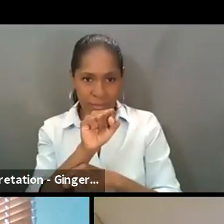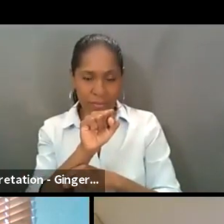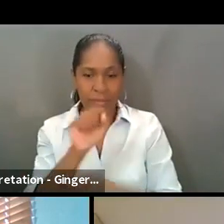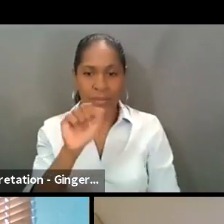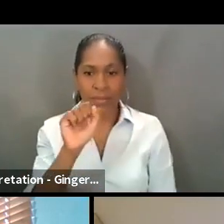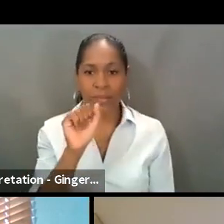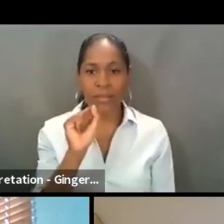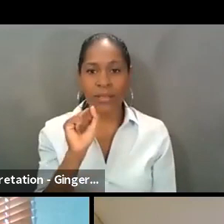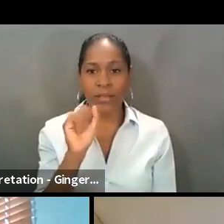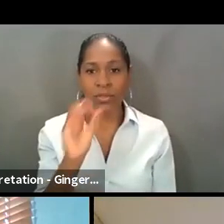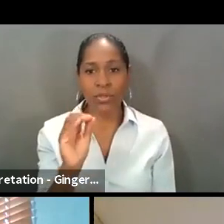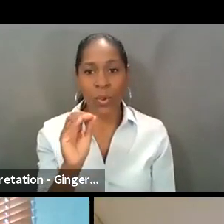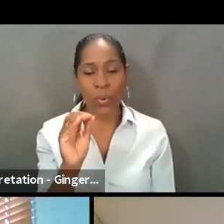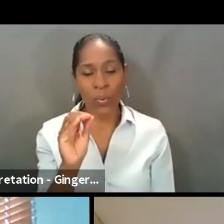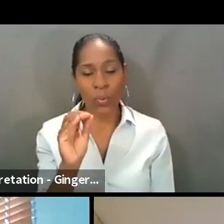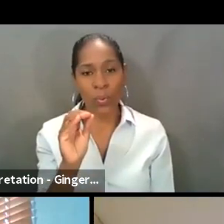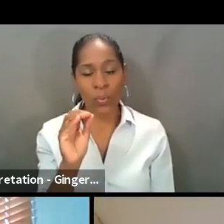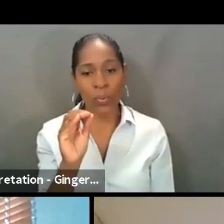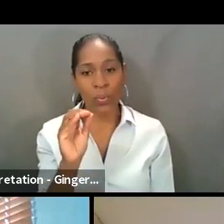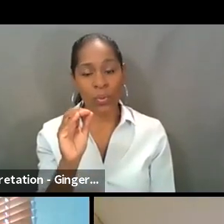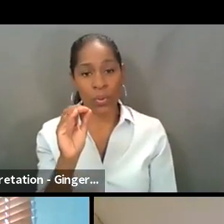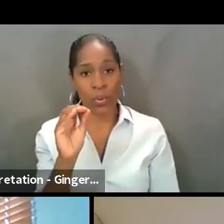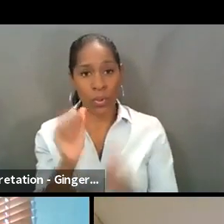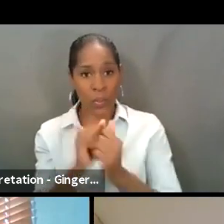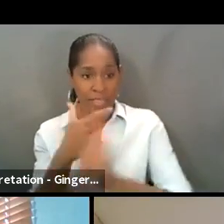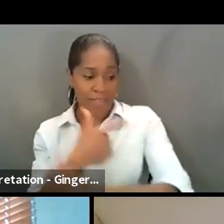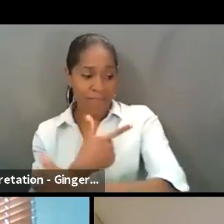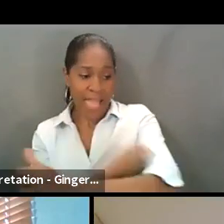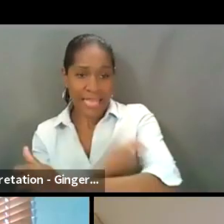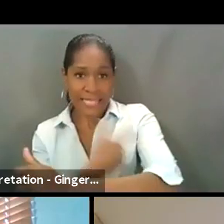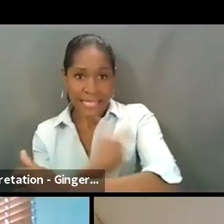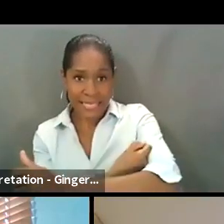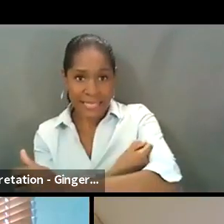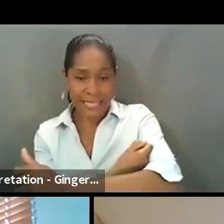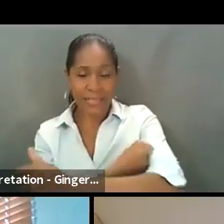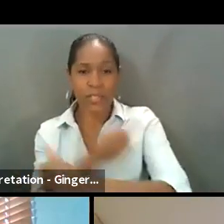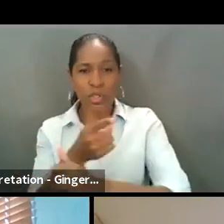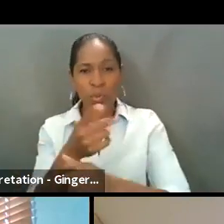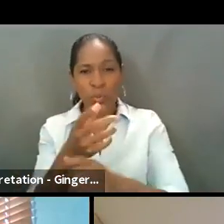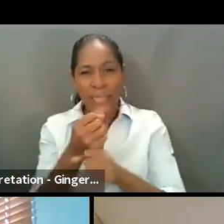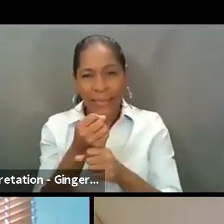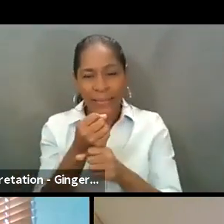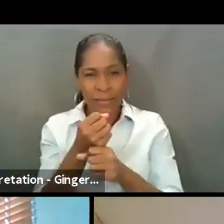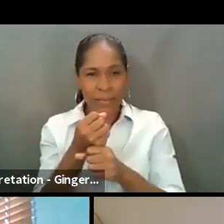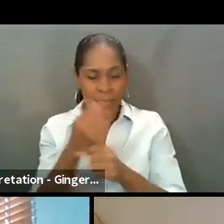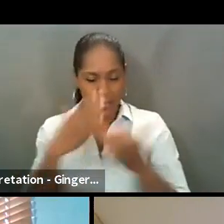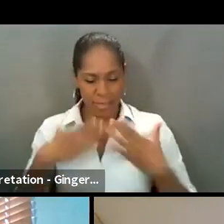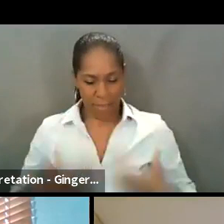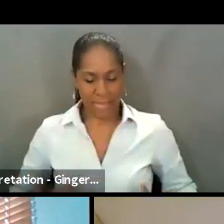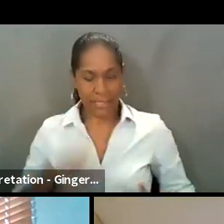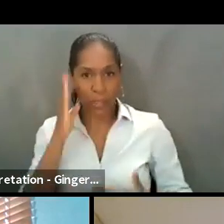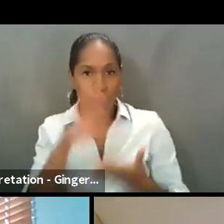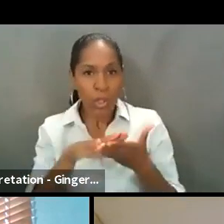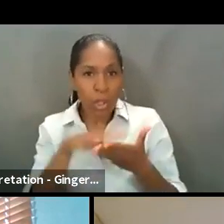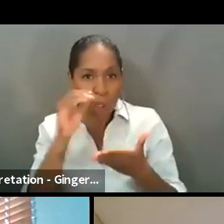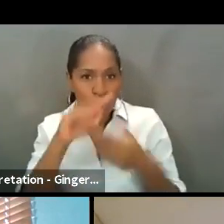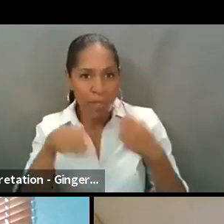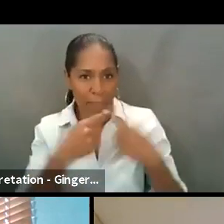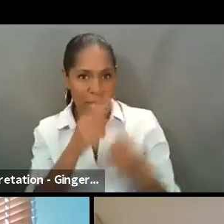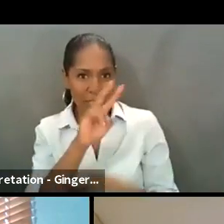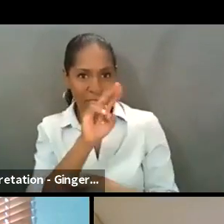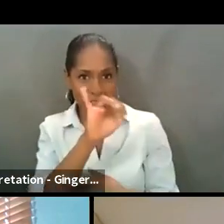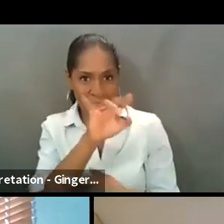So in vaccines, you get like a little piece of information about the virus that your body is trying to